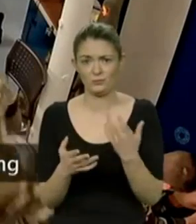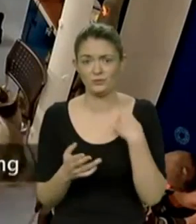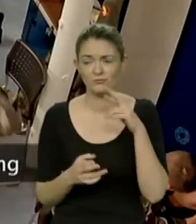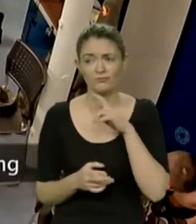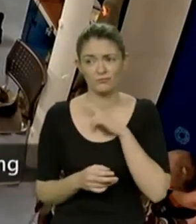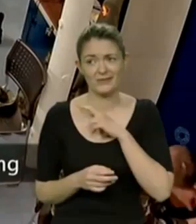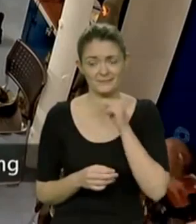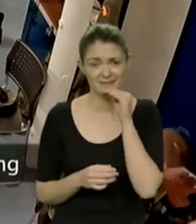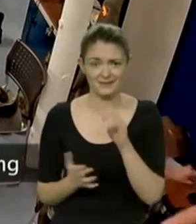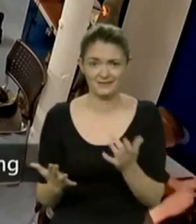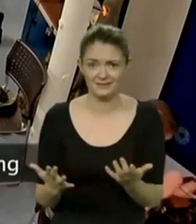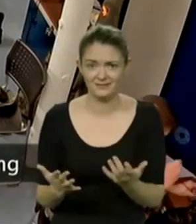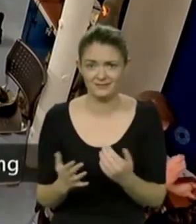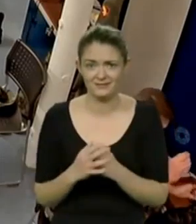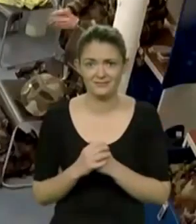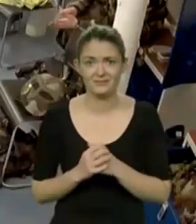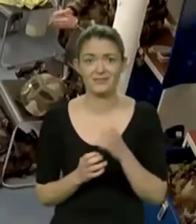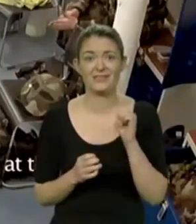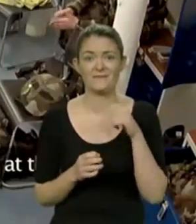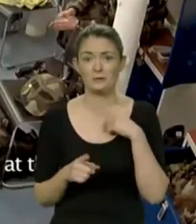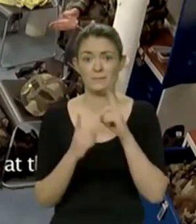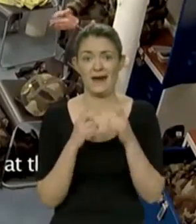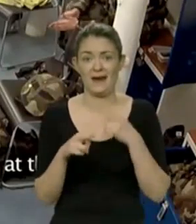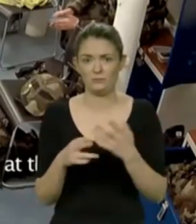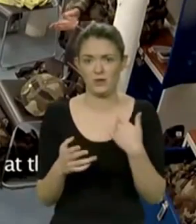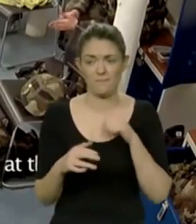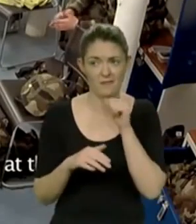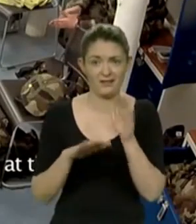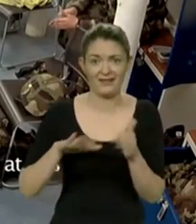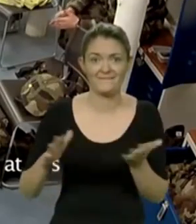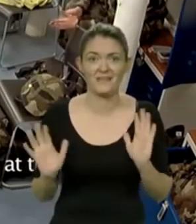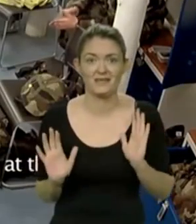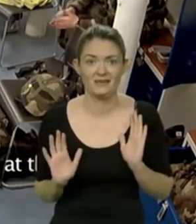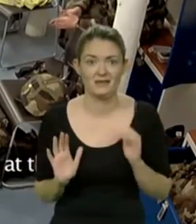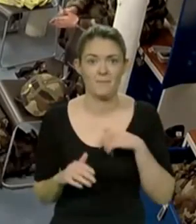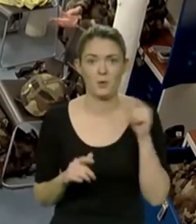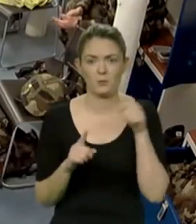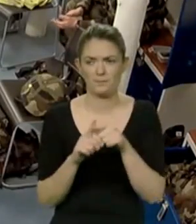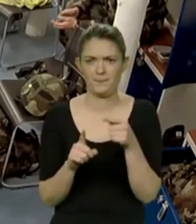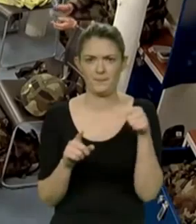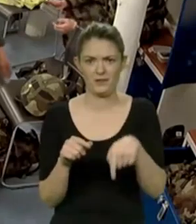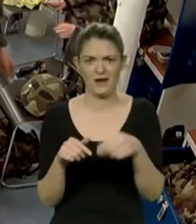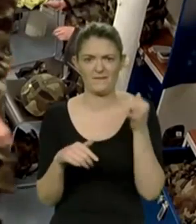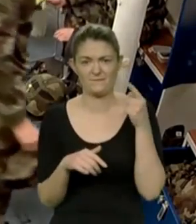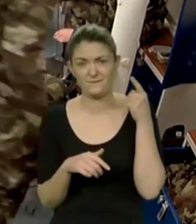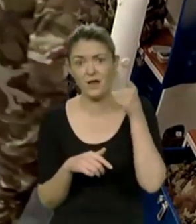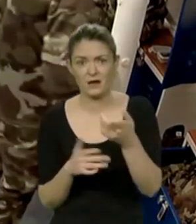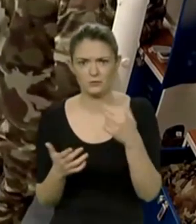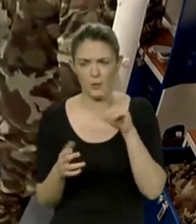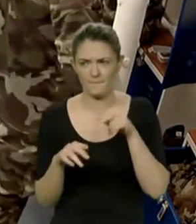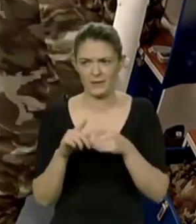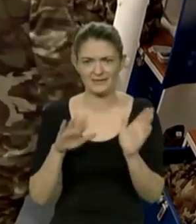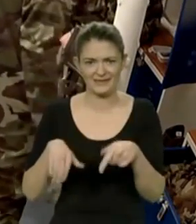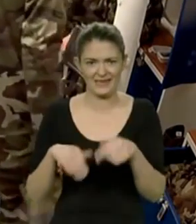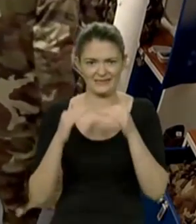Even if we don't have to, I'm not leaving. The tough part is I'm He's having a tough time at the moment. Have a little talk